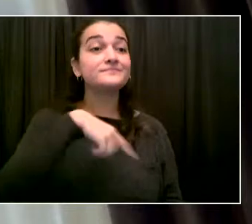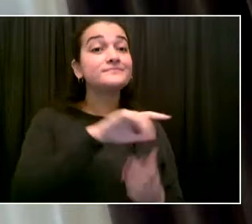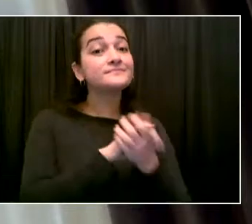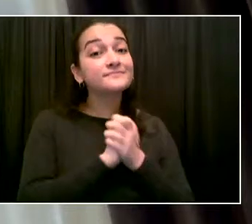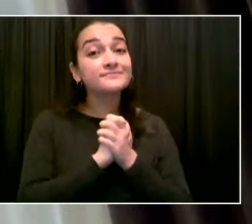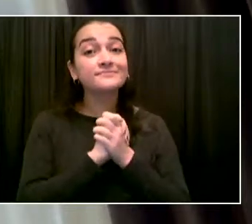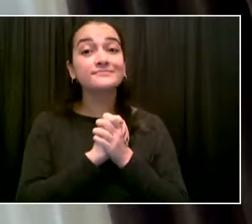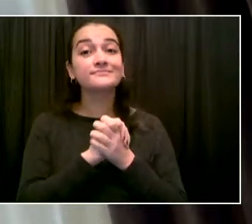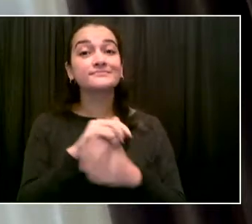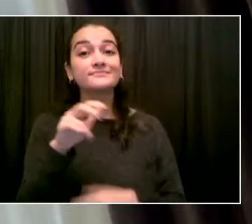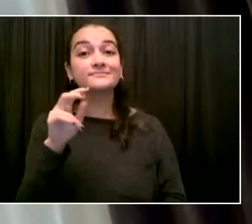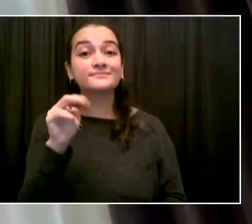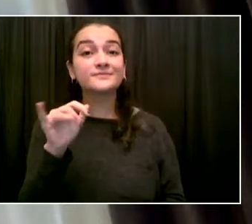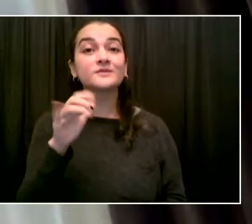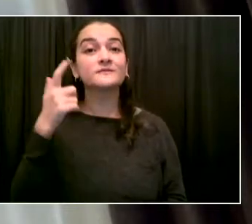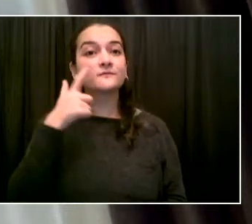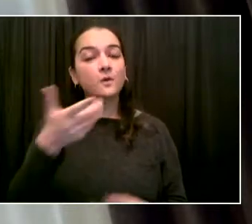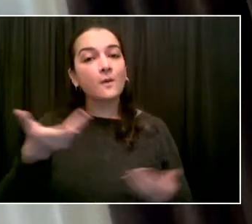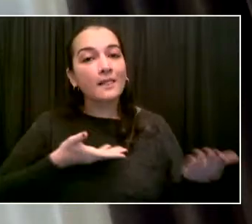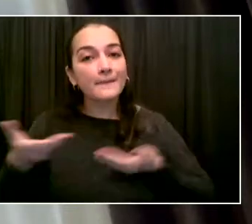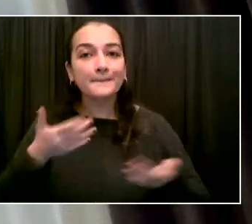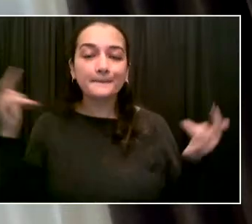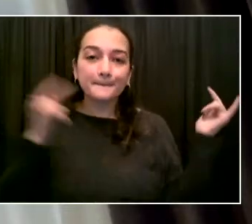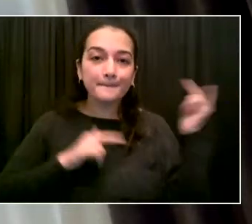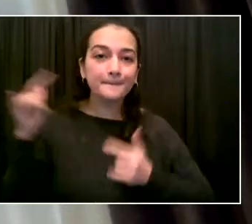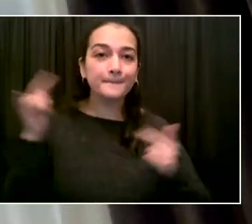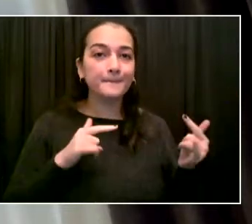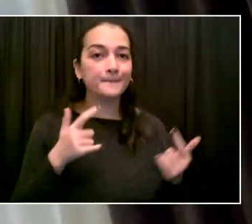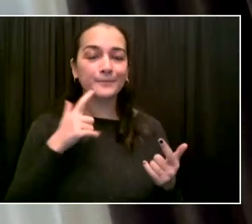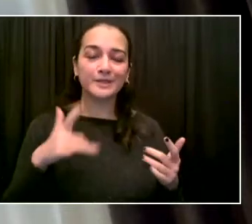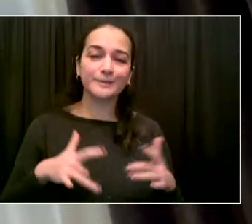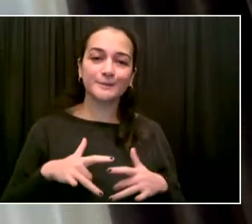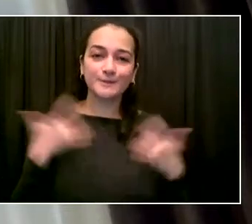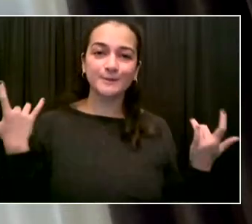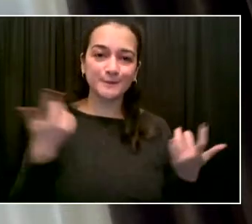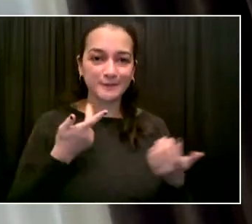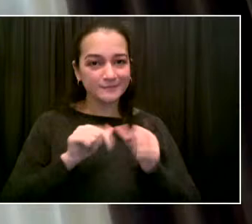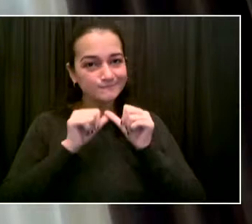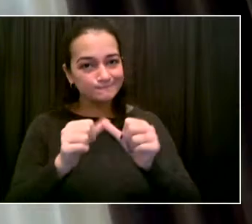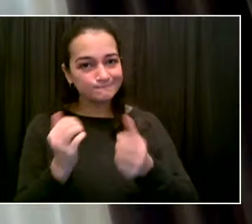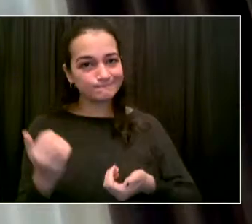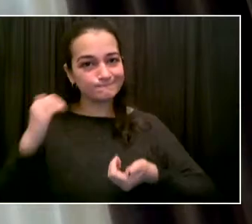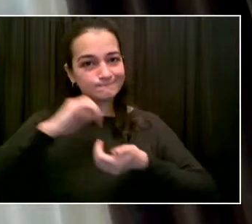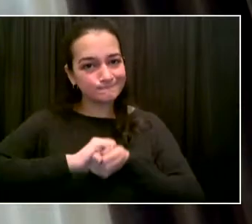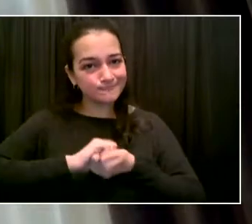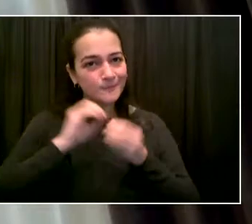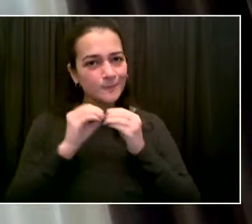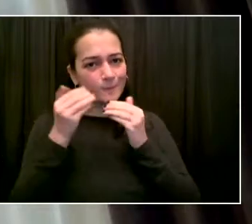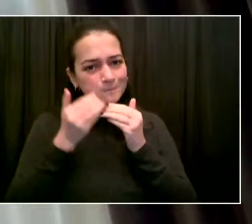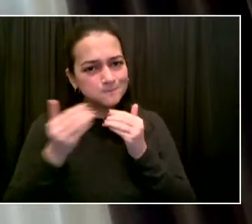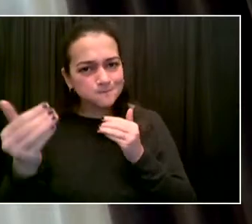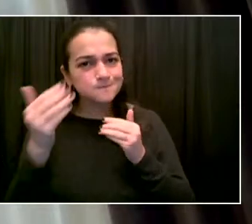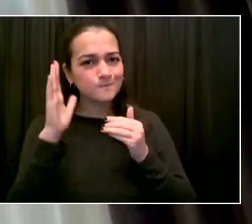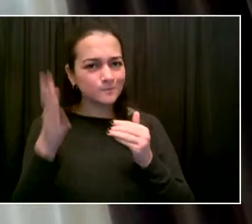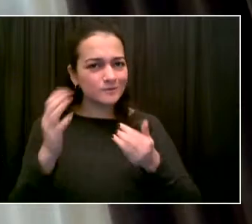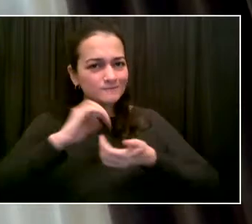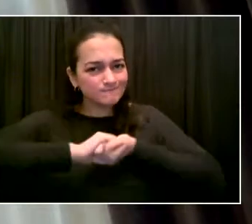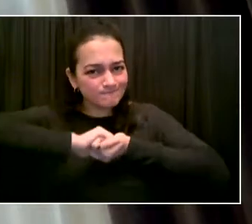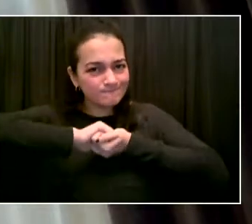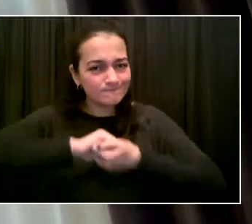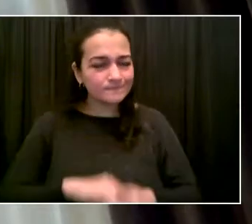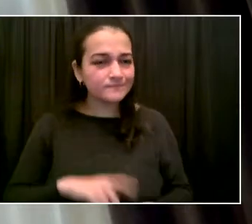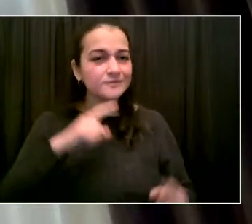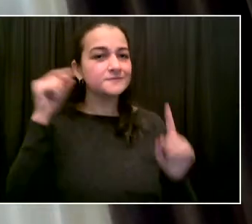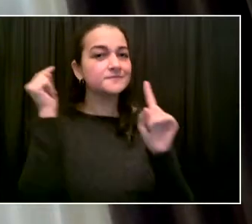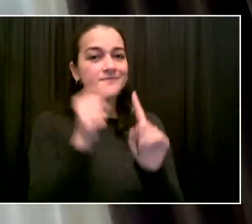So a huge thank you for that. So yeah, we've seen huge spikes, and I think that's set to continue. And that's really